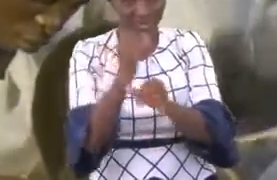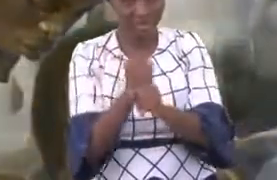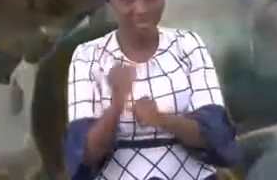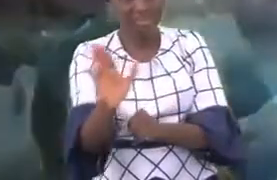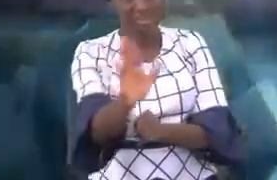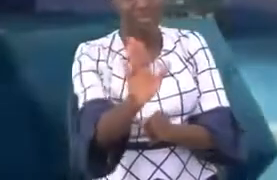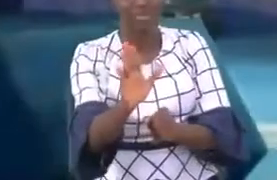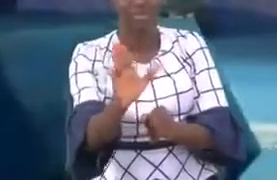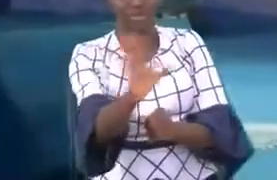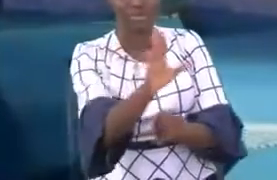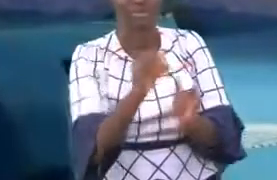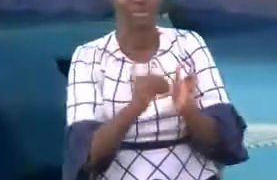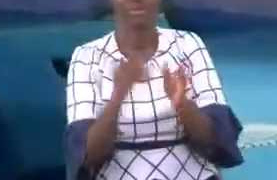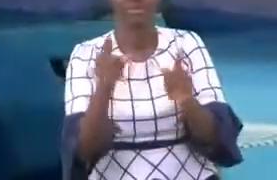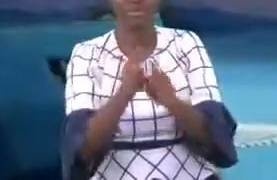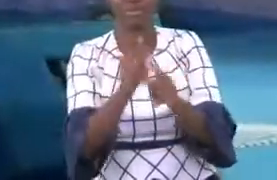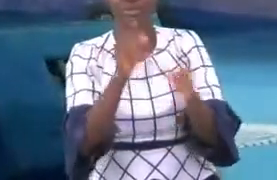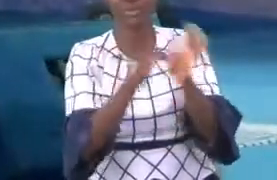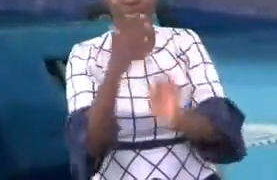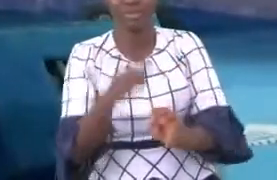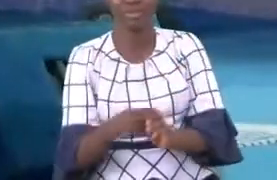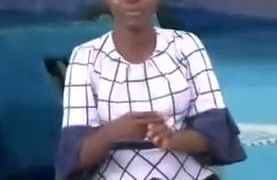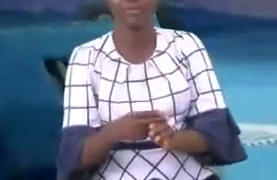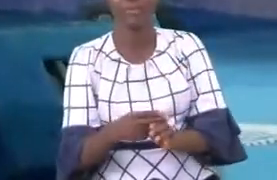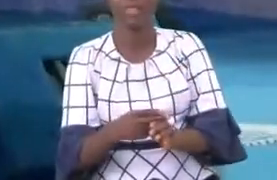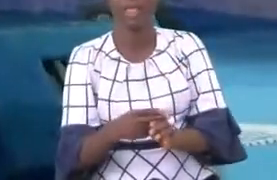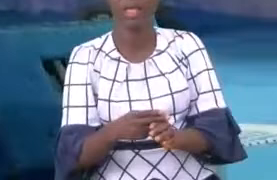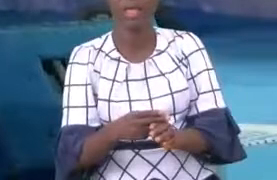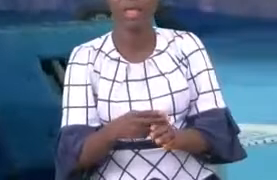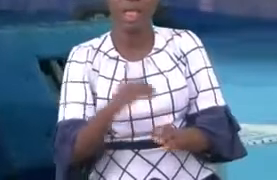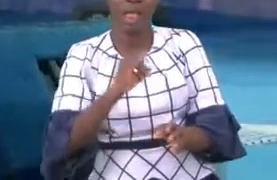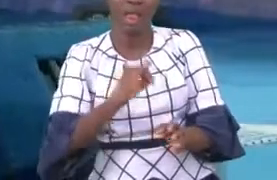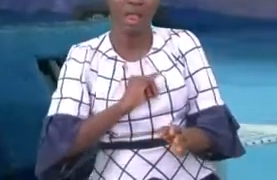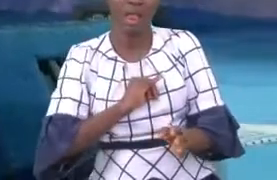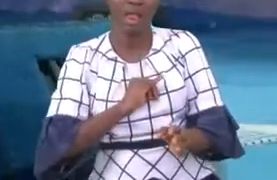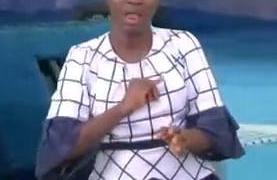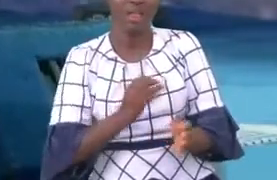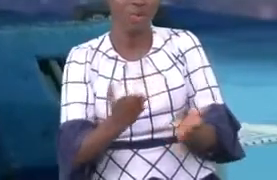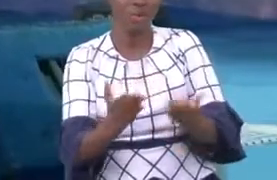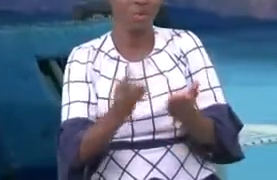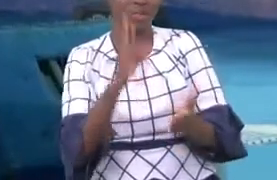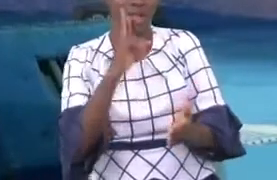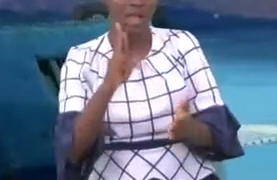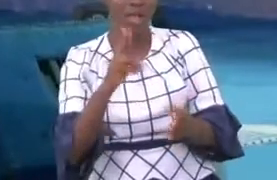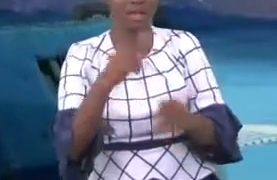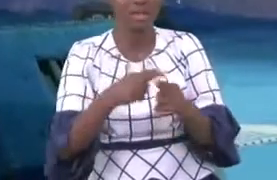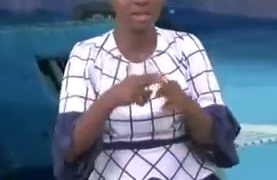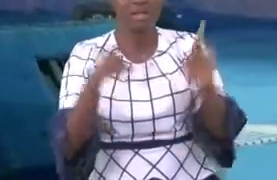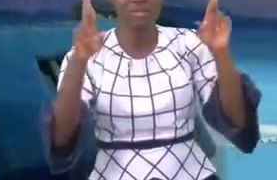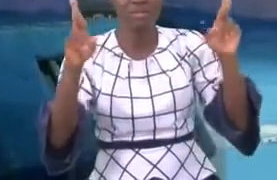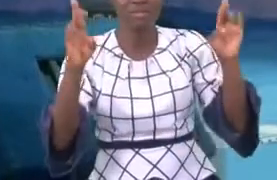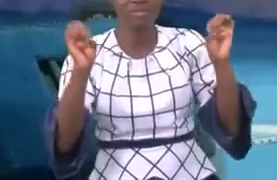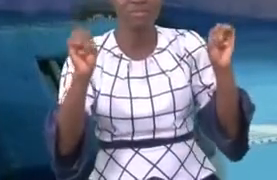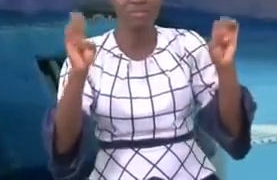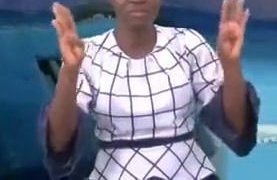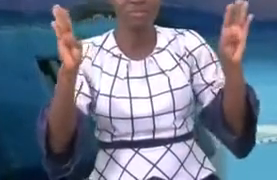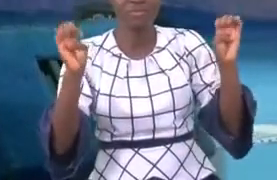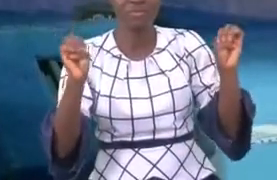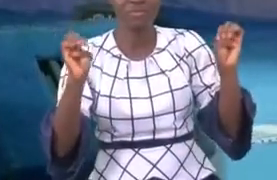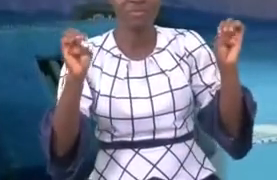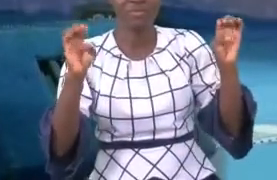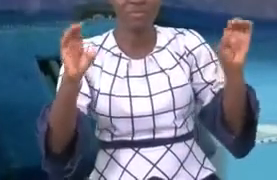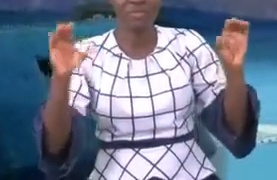I'll let Rebecca herself talk to you. Thank you, sister. Talk to us about what God did with